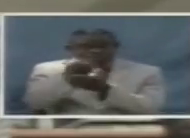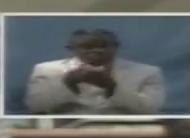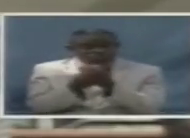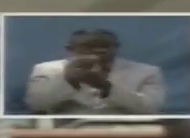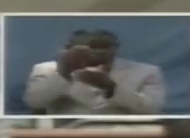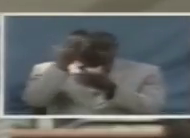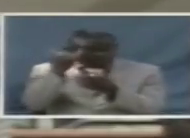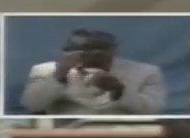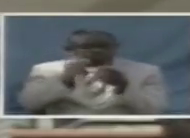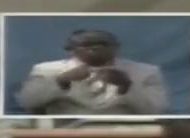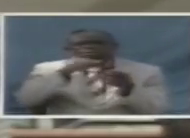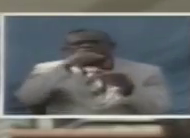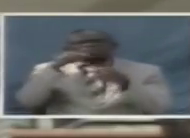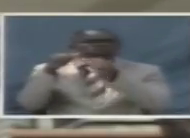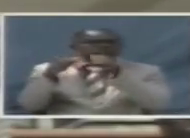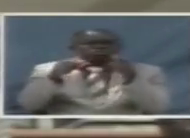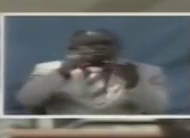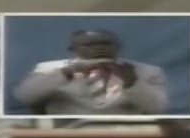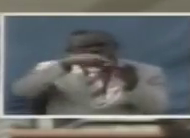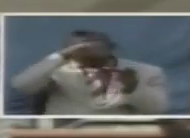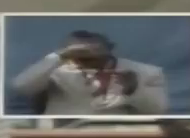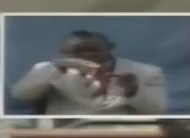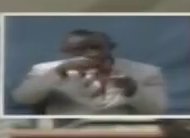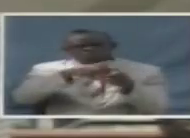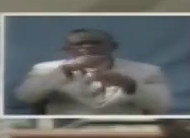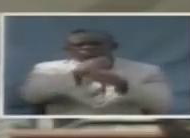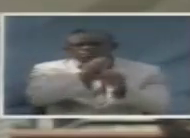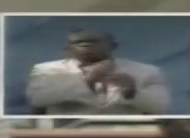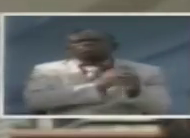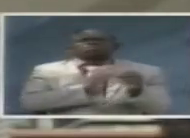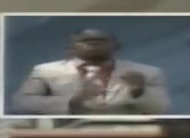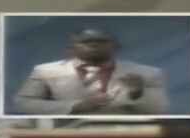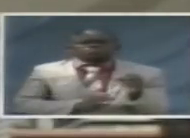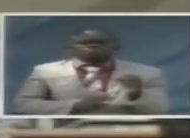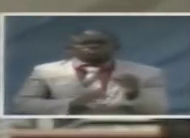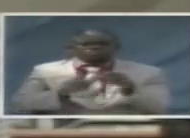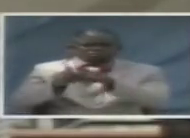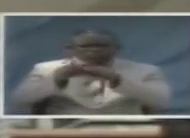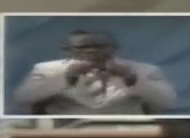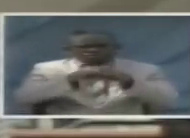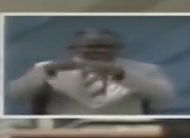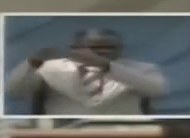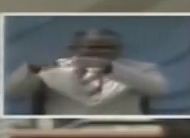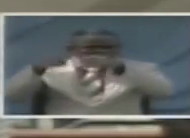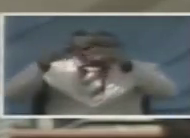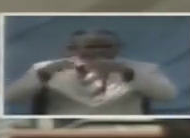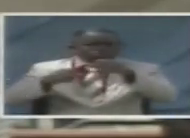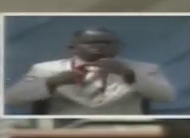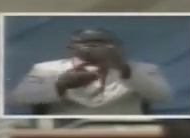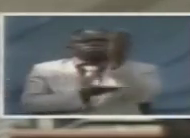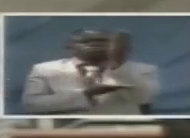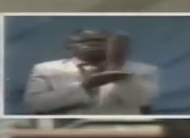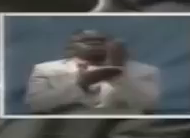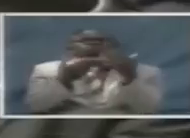and manufacturing sectors, supported by improved electricity generation. It is worth noting that the